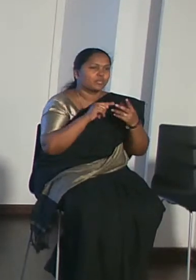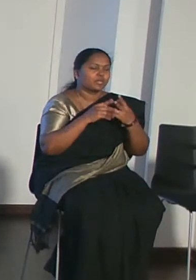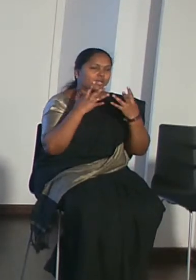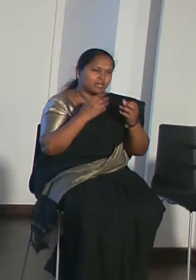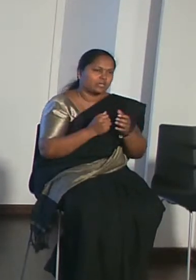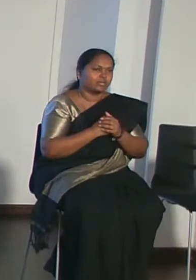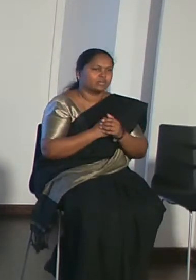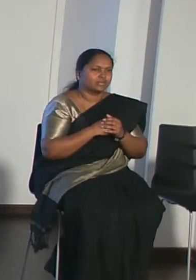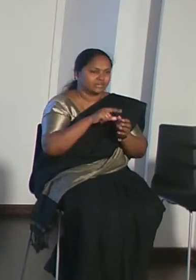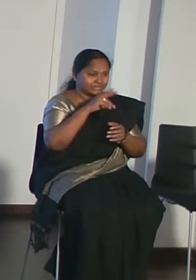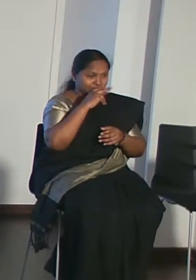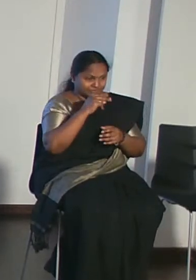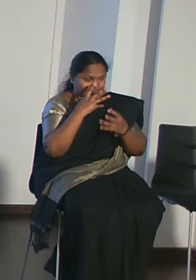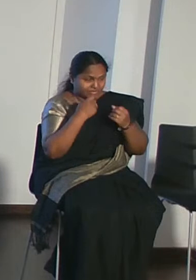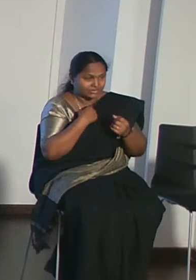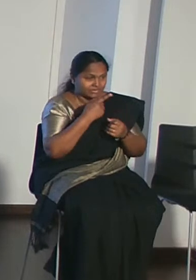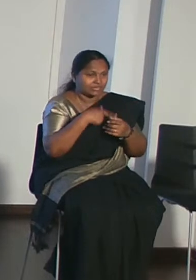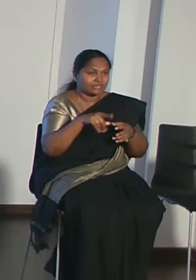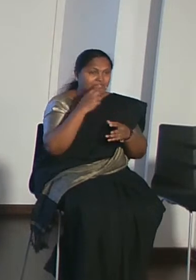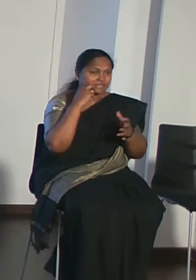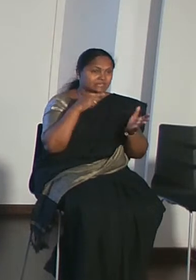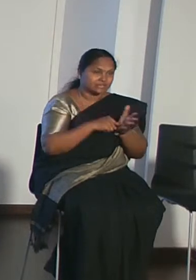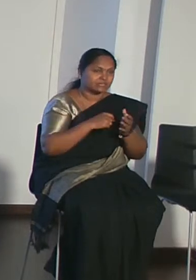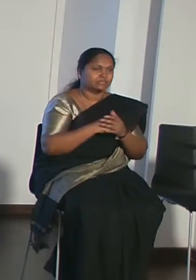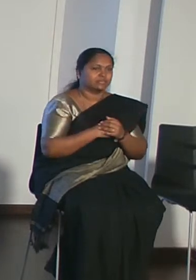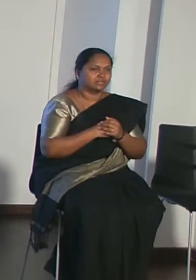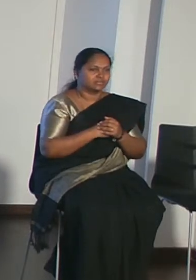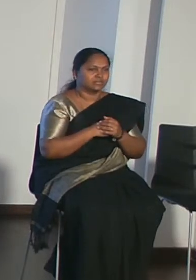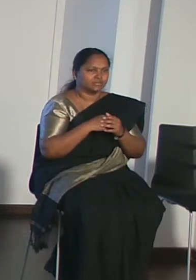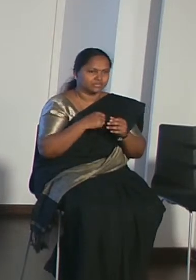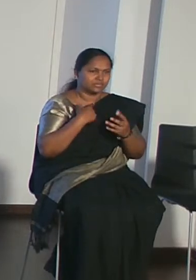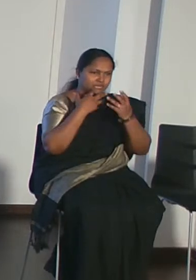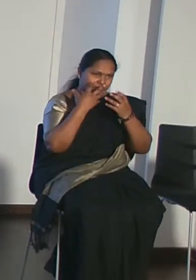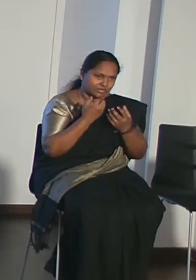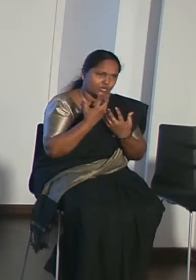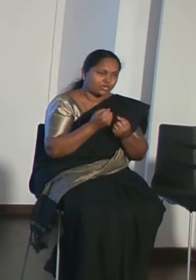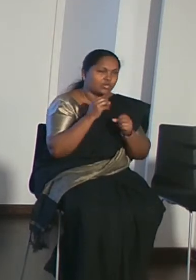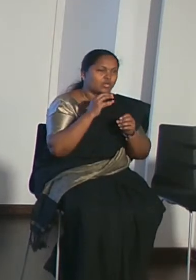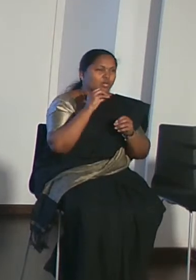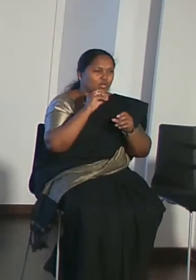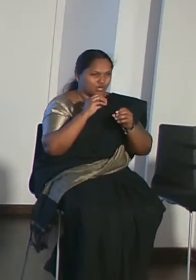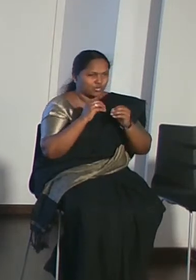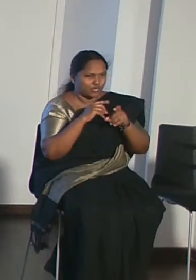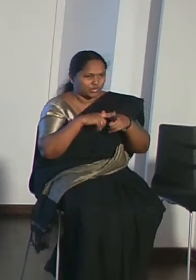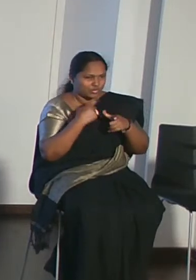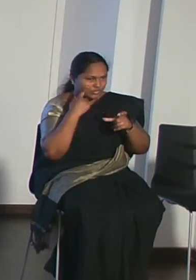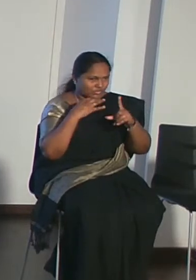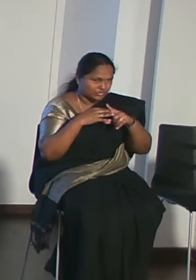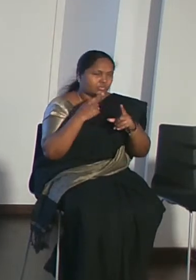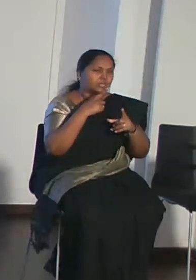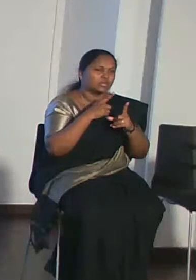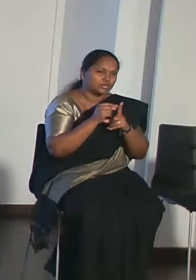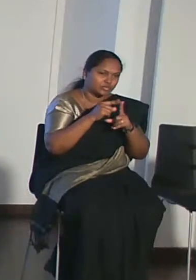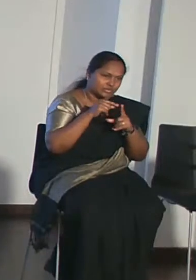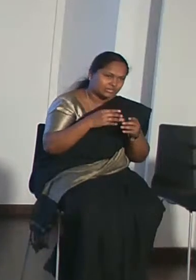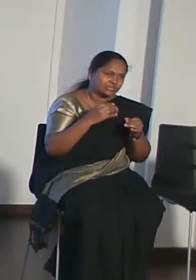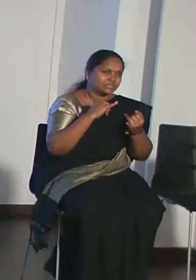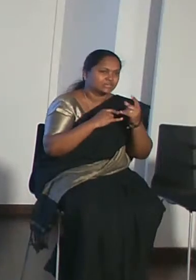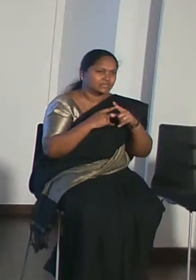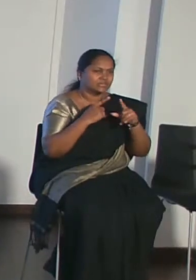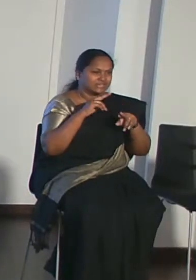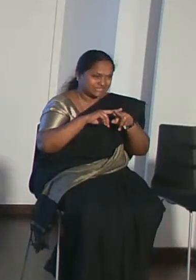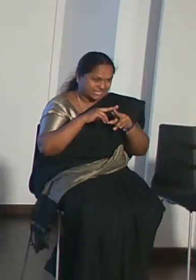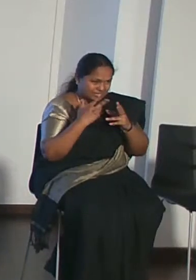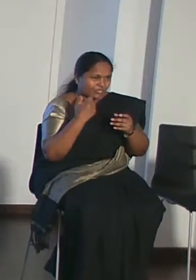when I speak to them and I tell them this is my objective. This is our objective of doing this talk, doing this